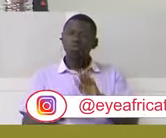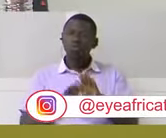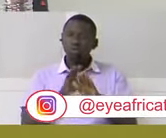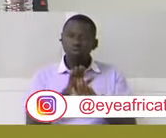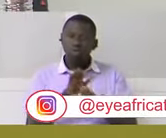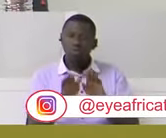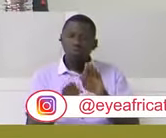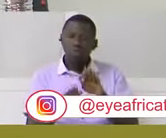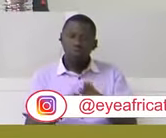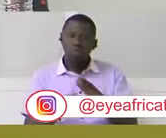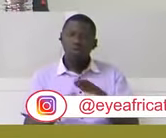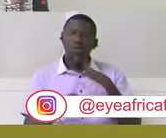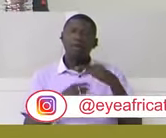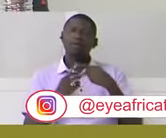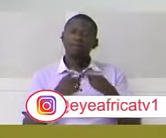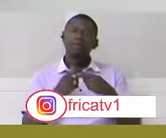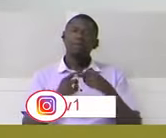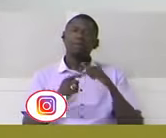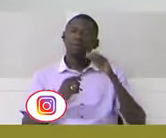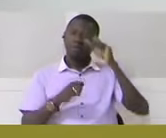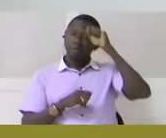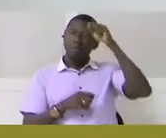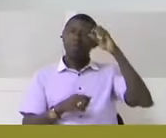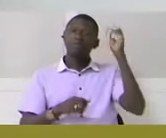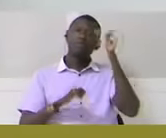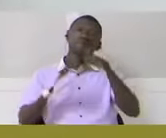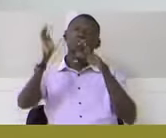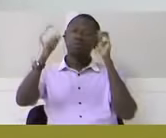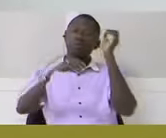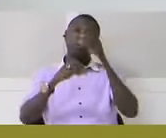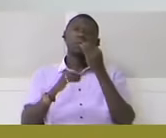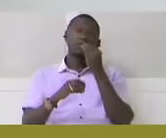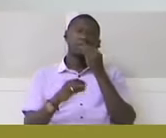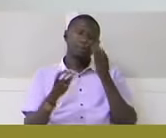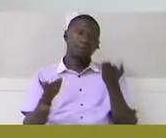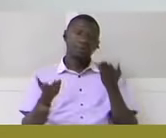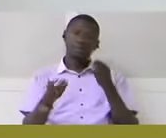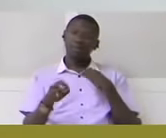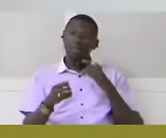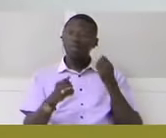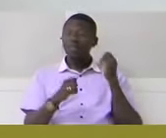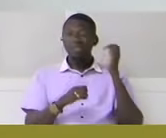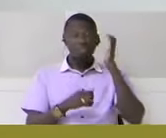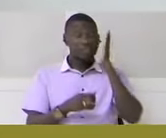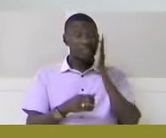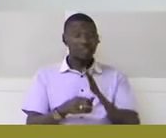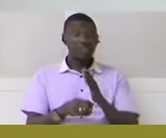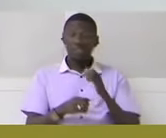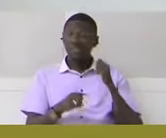Catabula, President from La Tancom. We are soldiers, we are bound to live in any terrain and any situation.